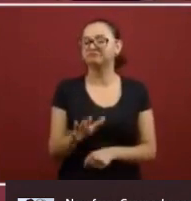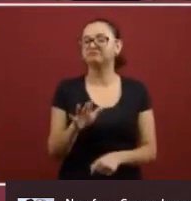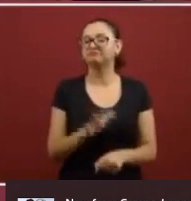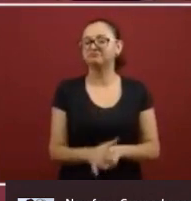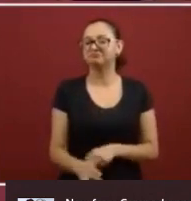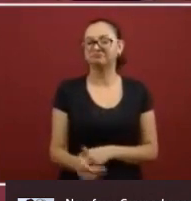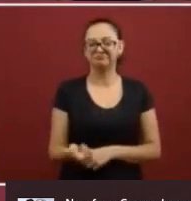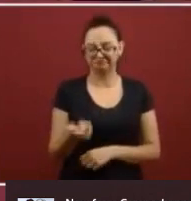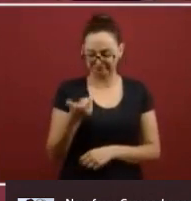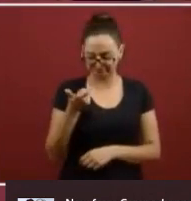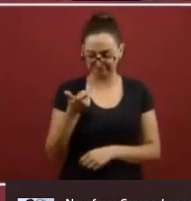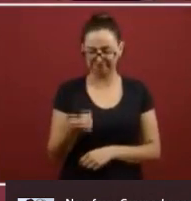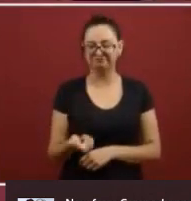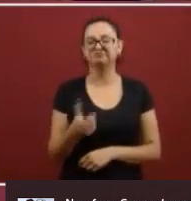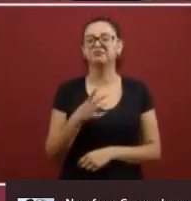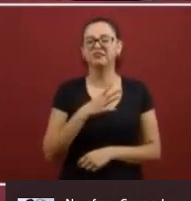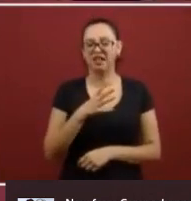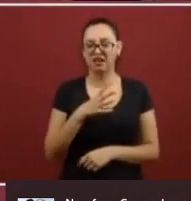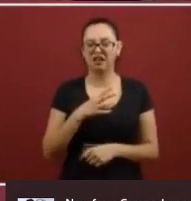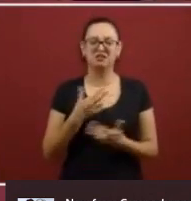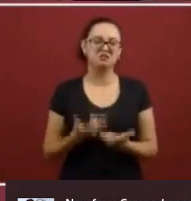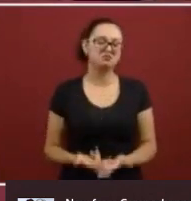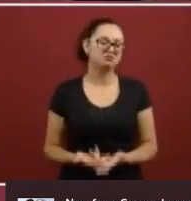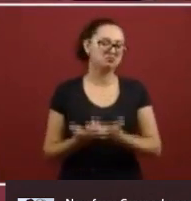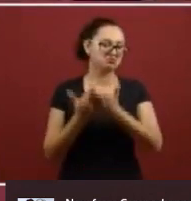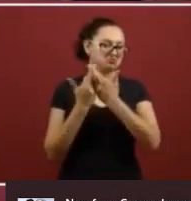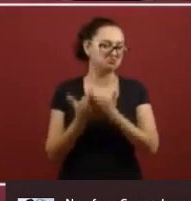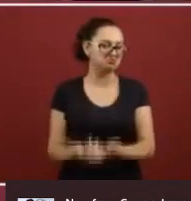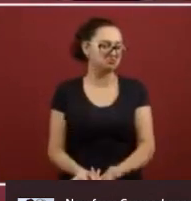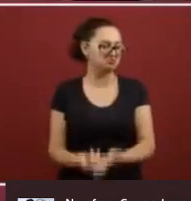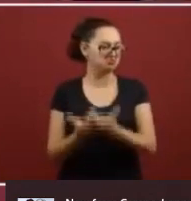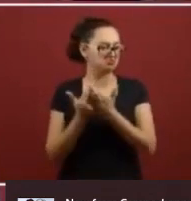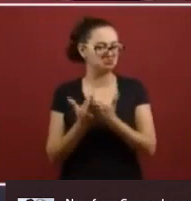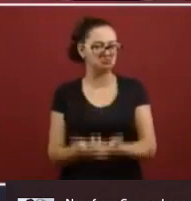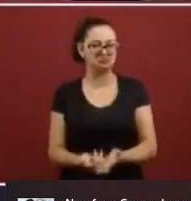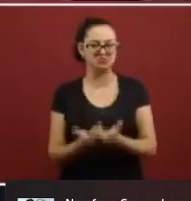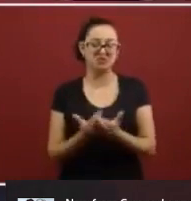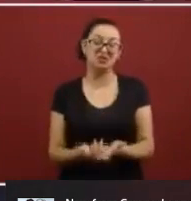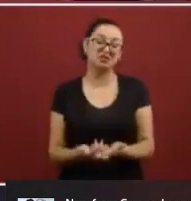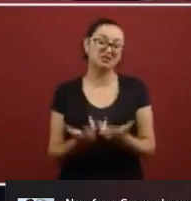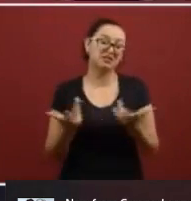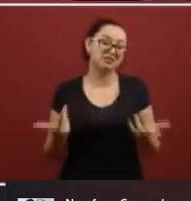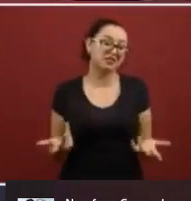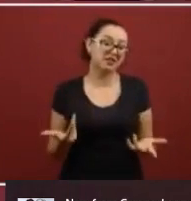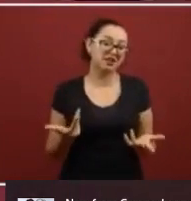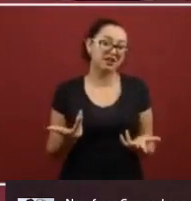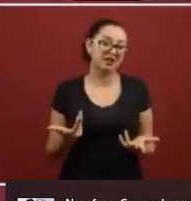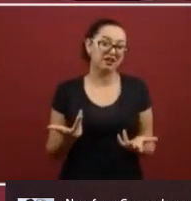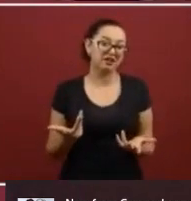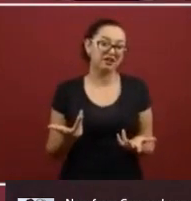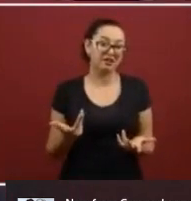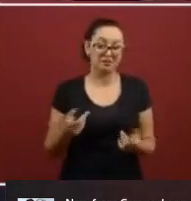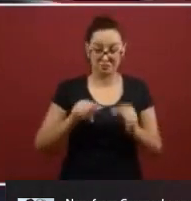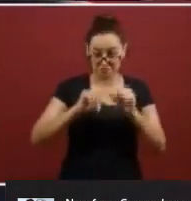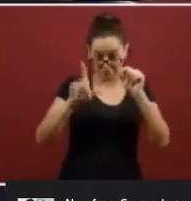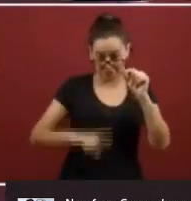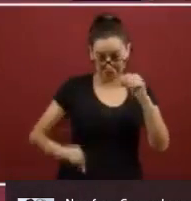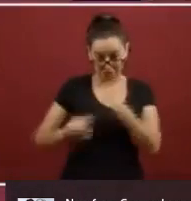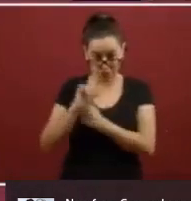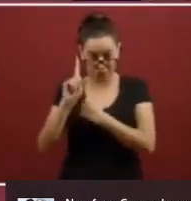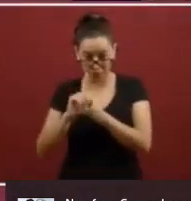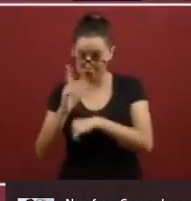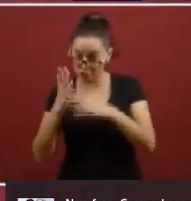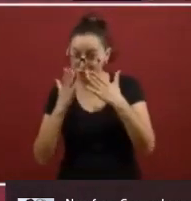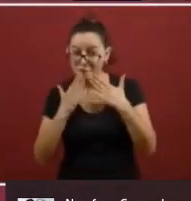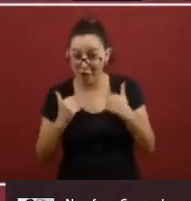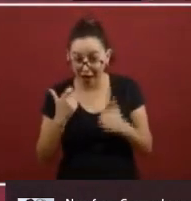no finanzas problem públicas. with Hay public finances presupuesto. because we have a budget. Que el problema de México no es The problem falte with Mexico